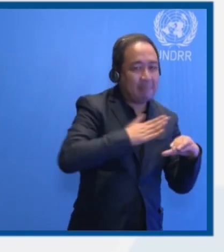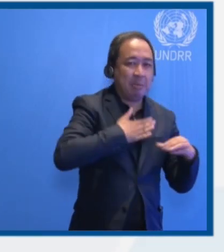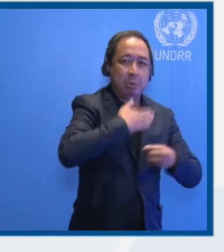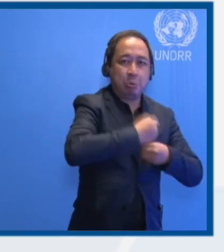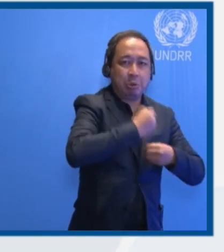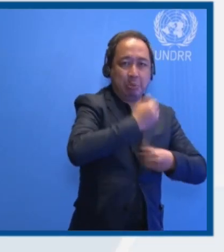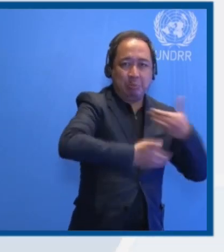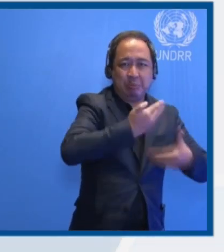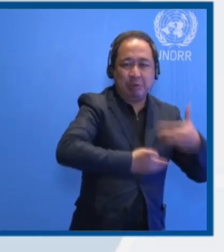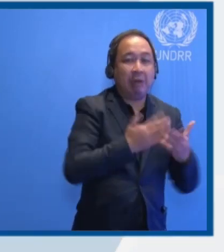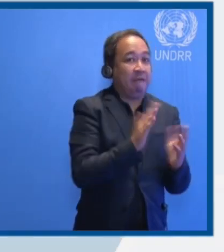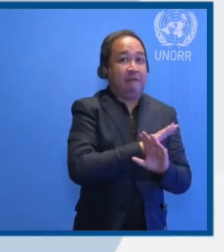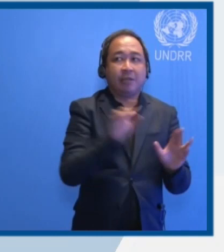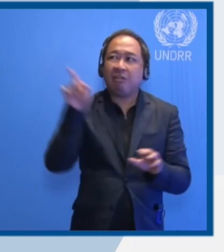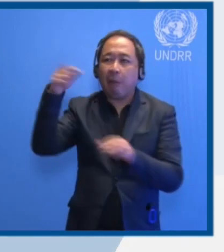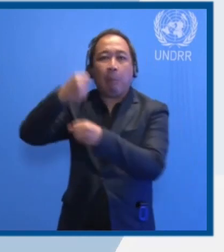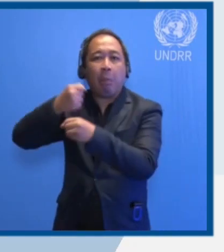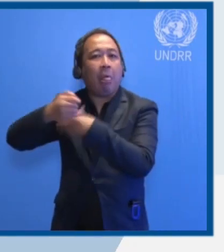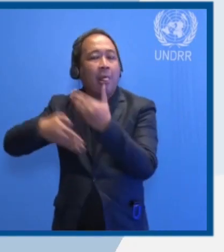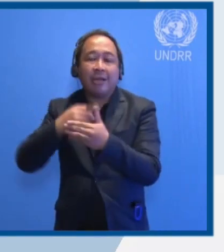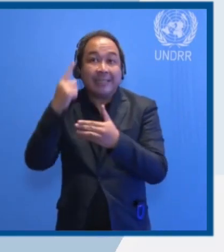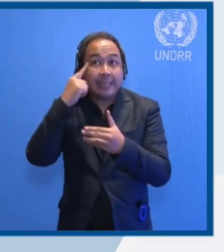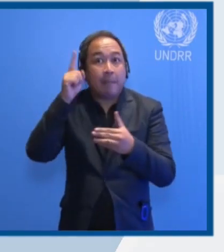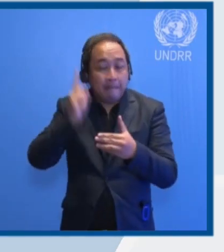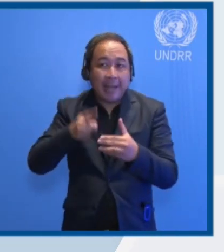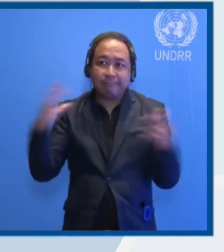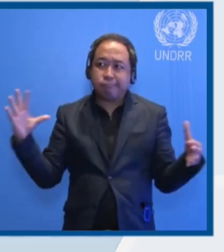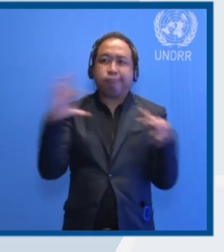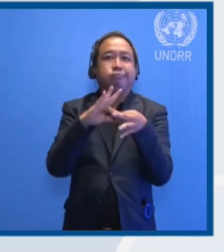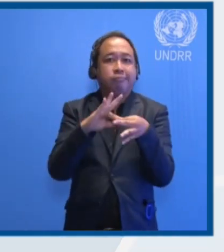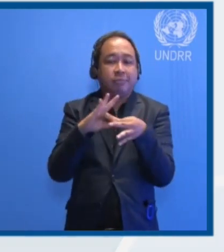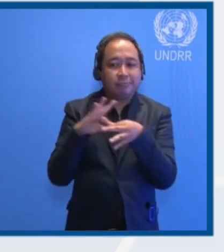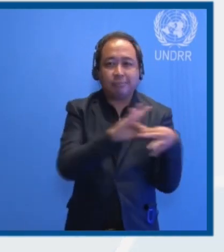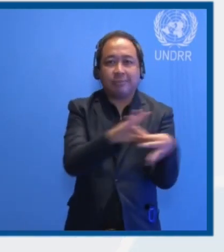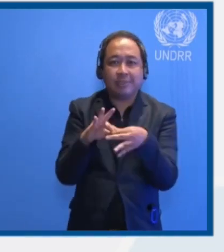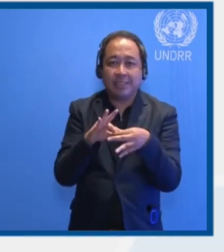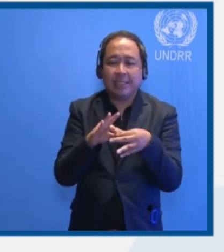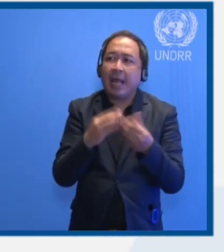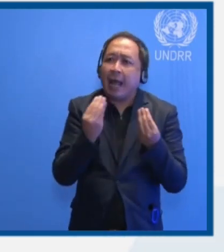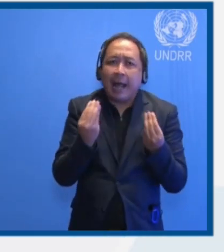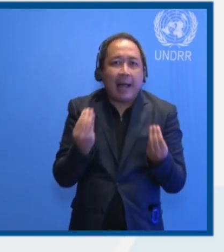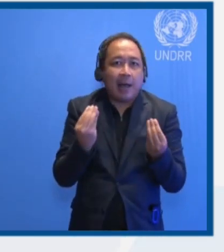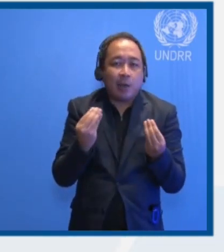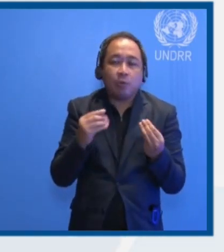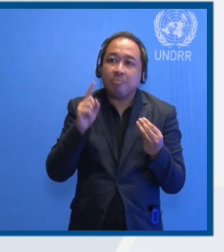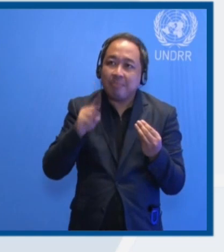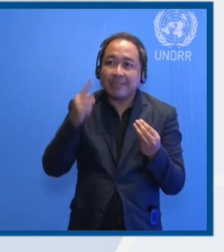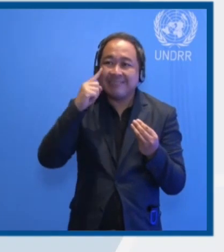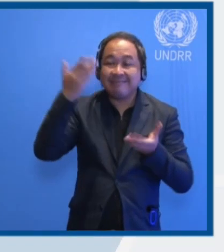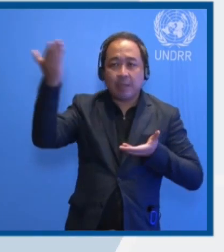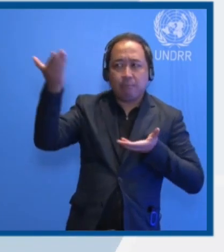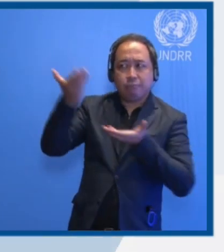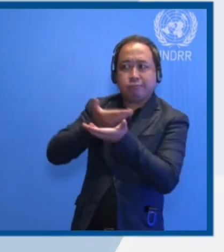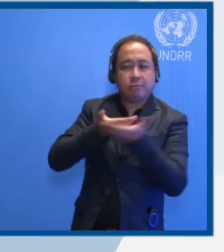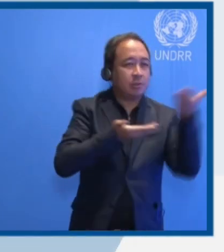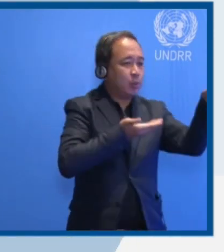relating. For instance, I just mentioned in our solution how we were able to hold back, bring back, integrate 12